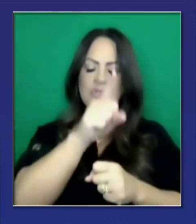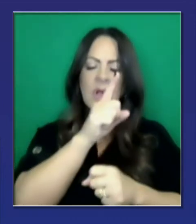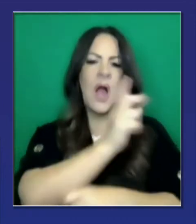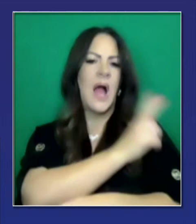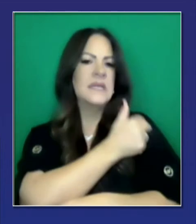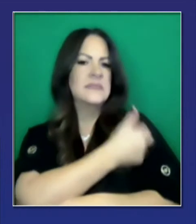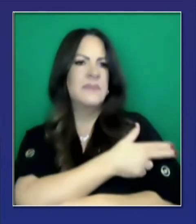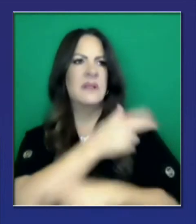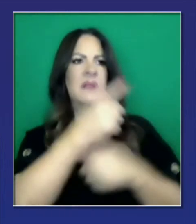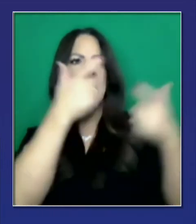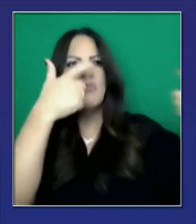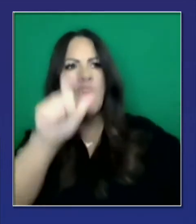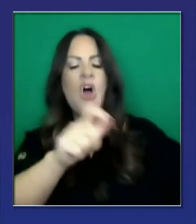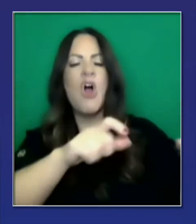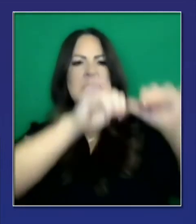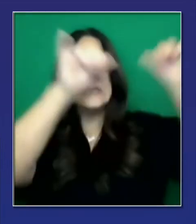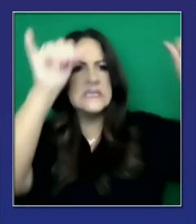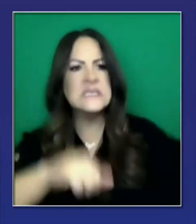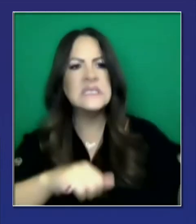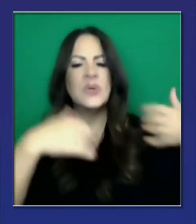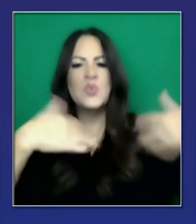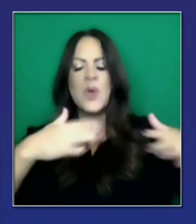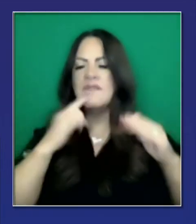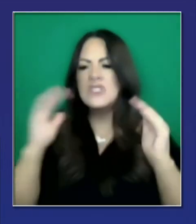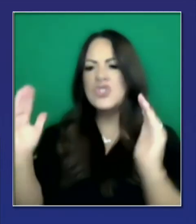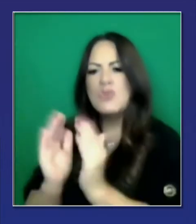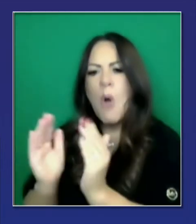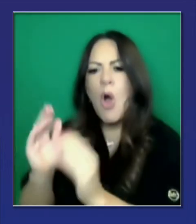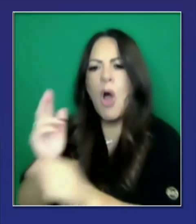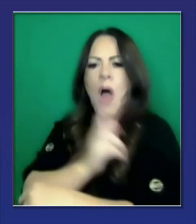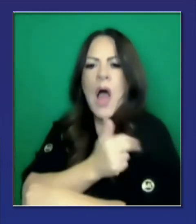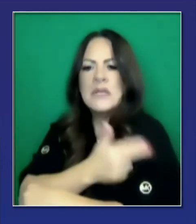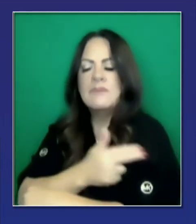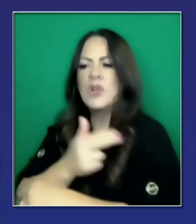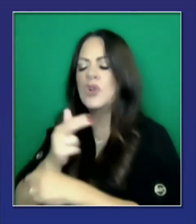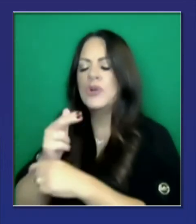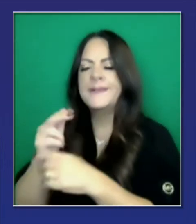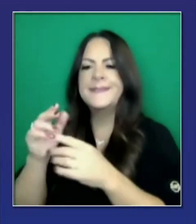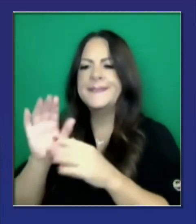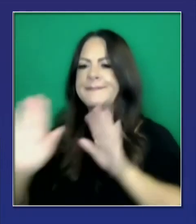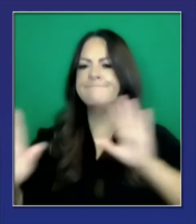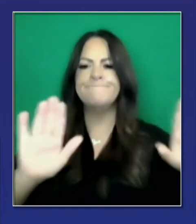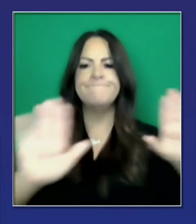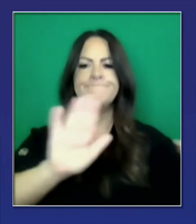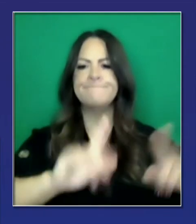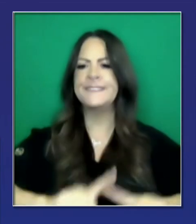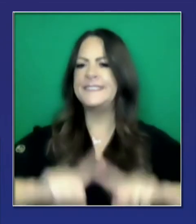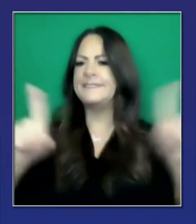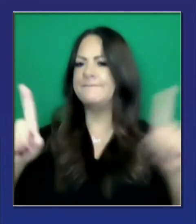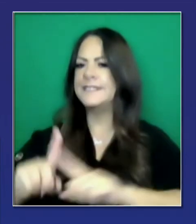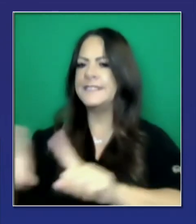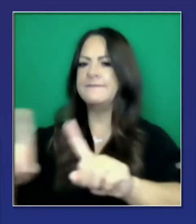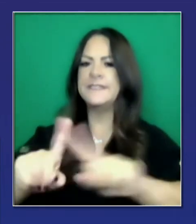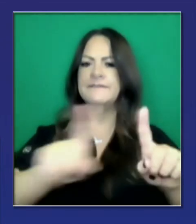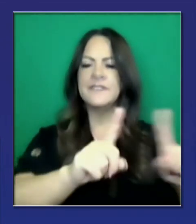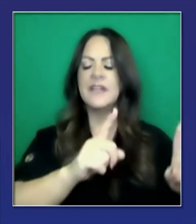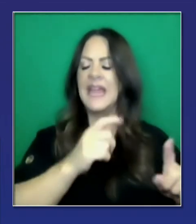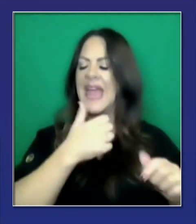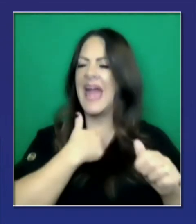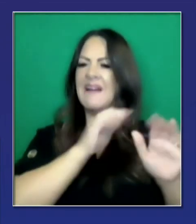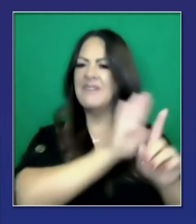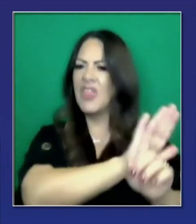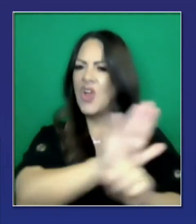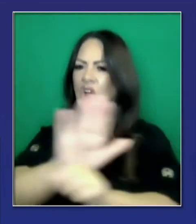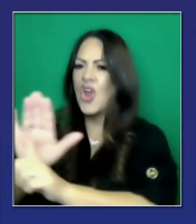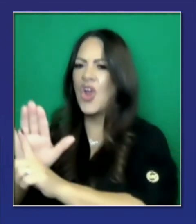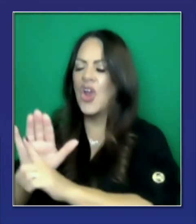large hospitals, large systems, you have smaller hospitals. Each one is a unique story. Each hospital within